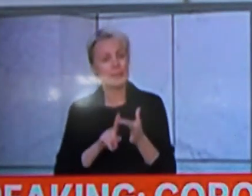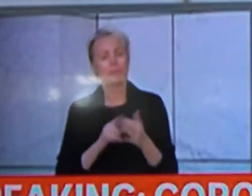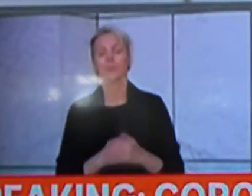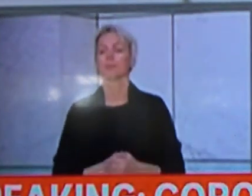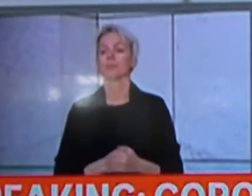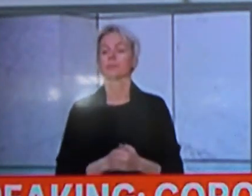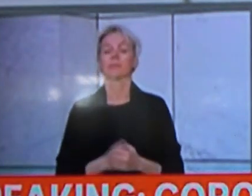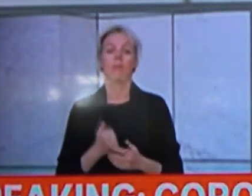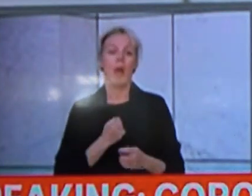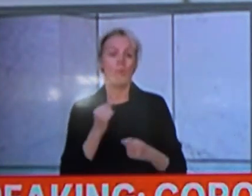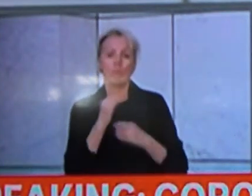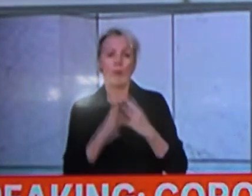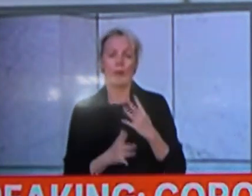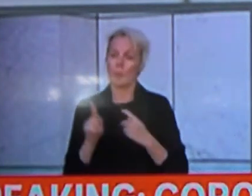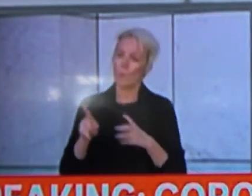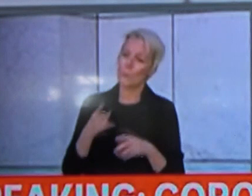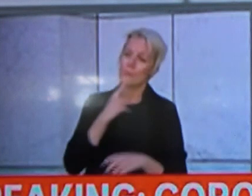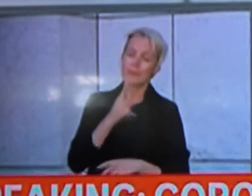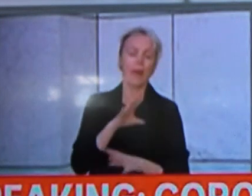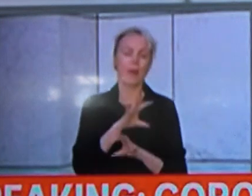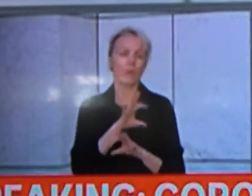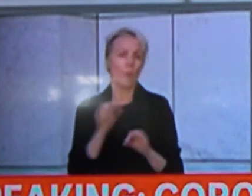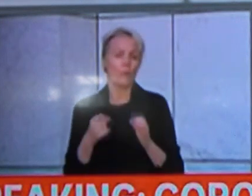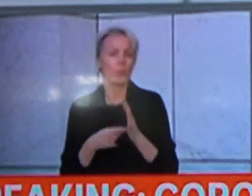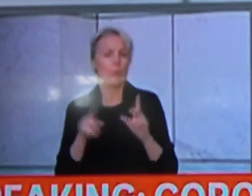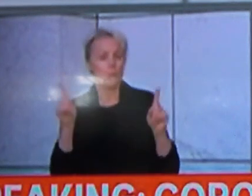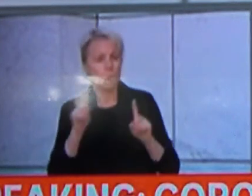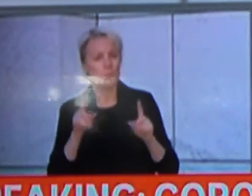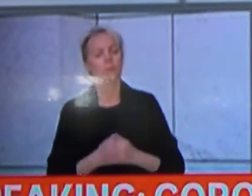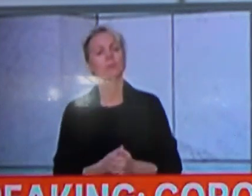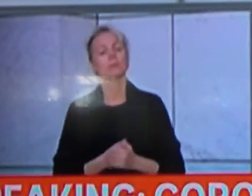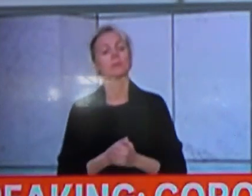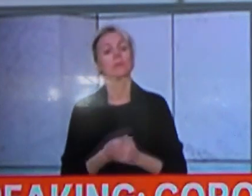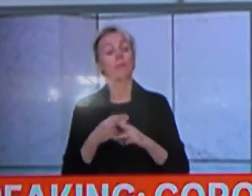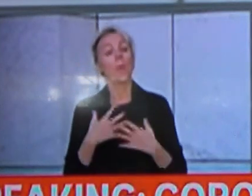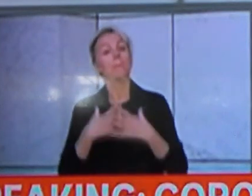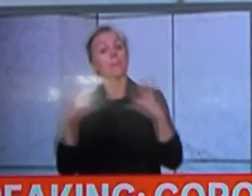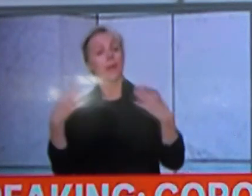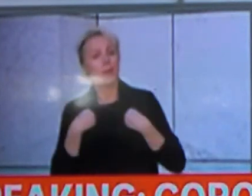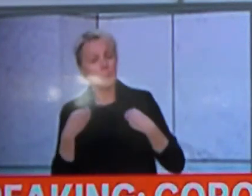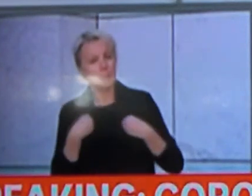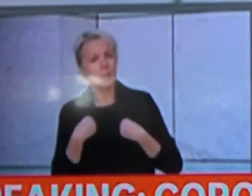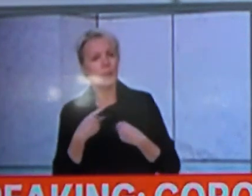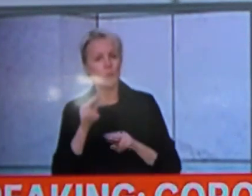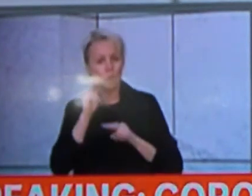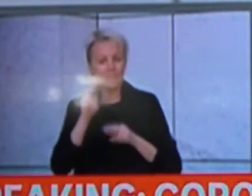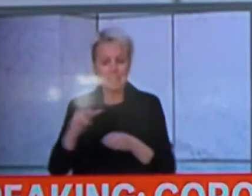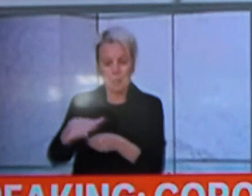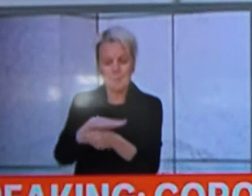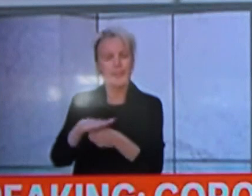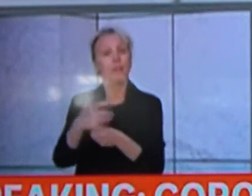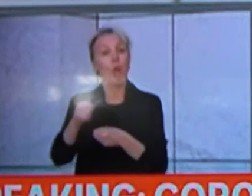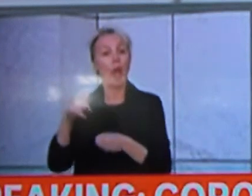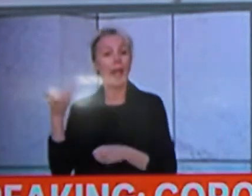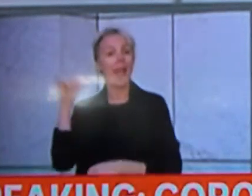not our priority right now. That is not our focus right now. When it comes to some of the bigger companies, you would have seen in a sector like aviation